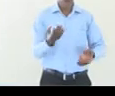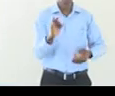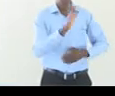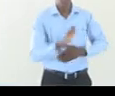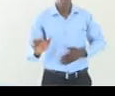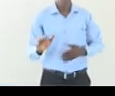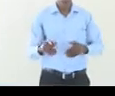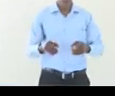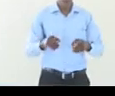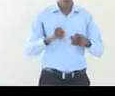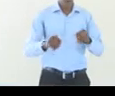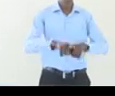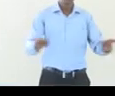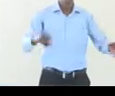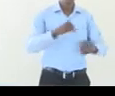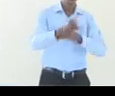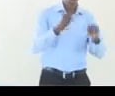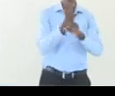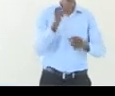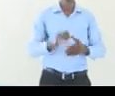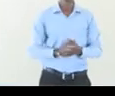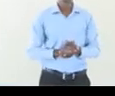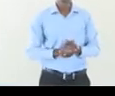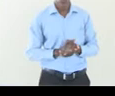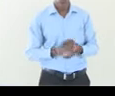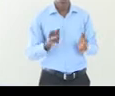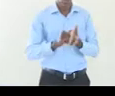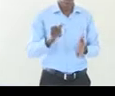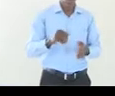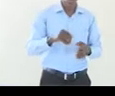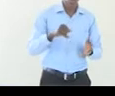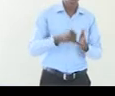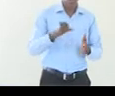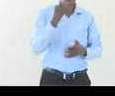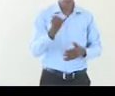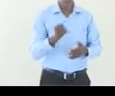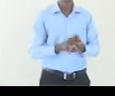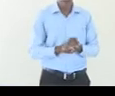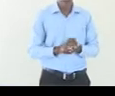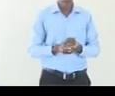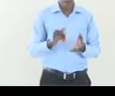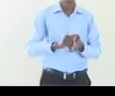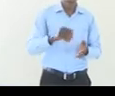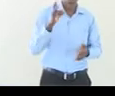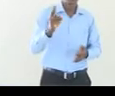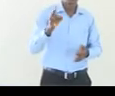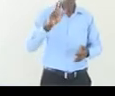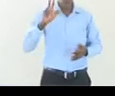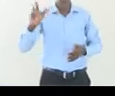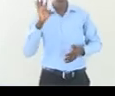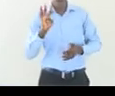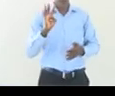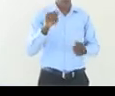children, to different institutions. And that is what it was meant to be when we had the 6334 starting,